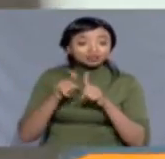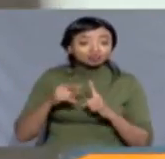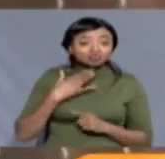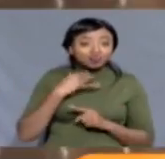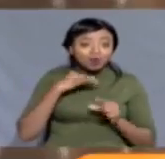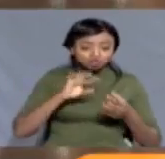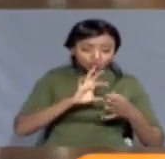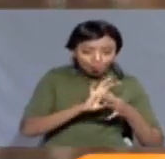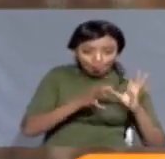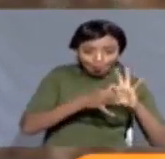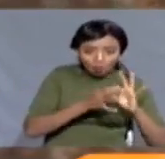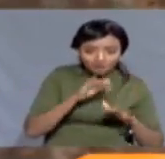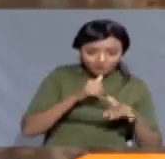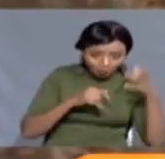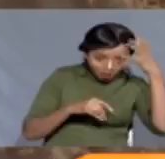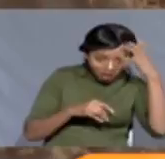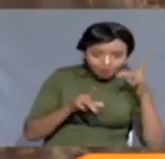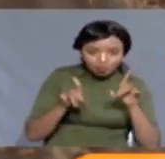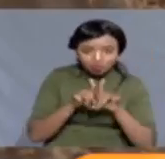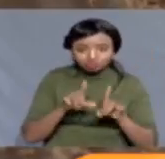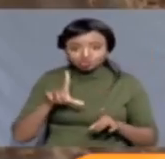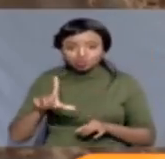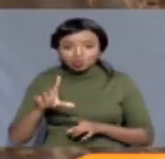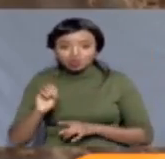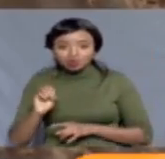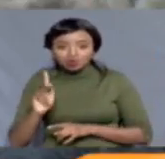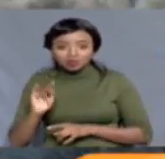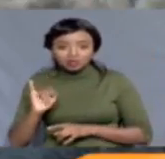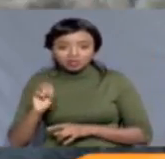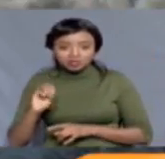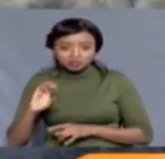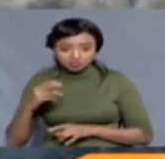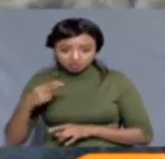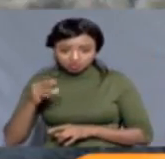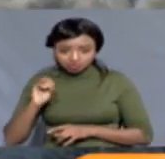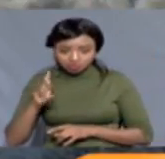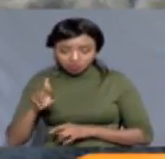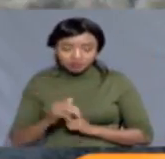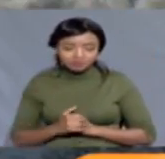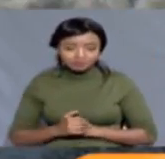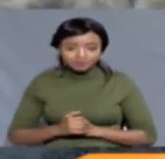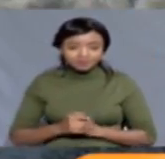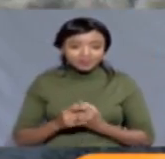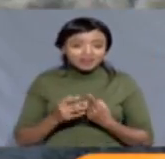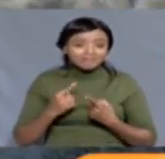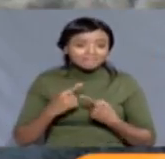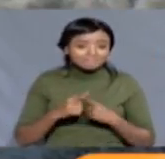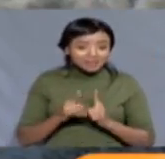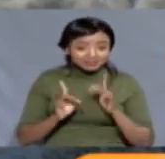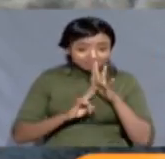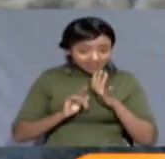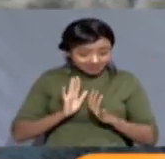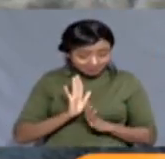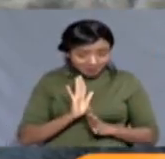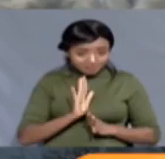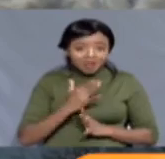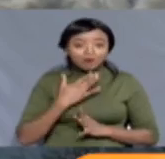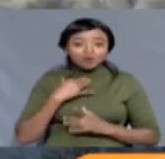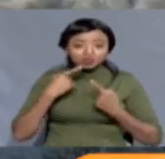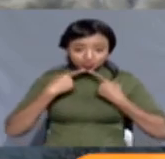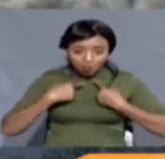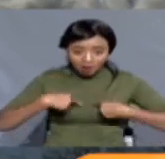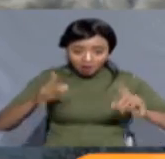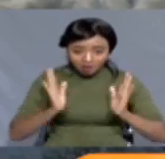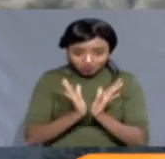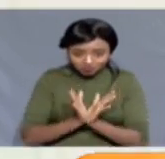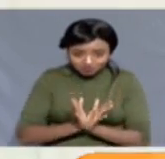connecting Lokichar to Lamu at an estimated cost of 300 billion shillings. The Ministry of Petroleum and Mining is expected to publicly announce the